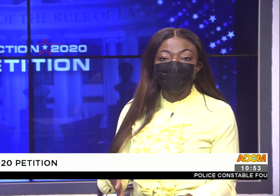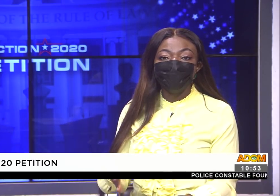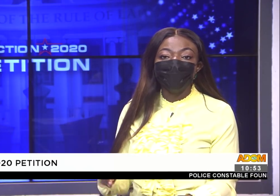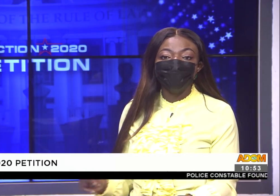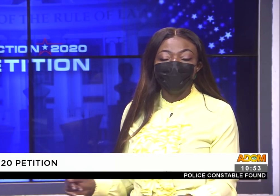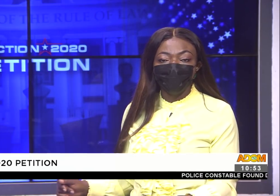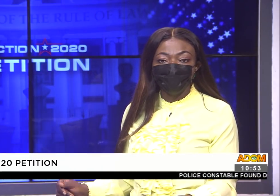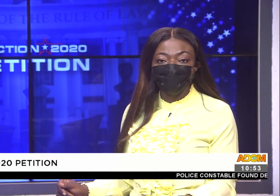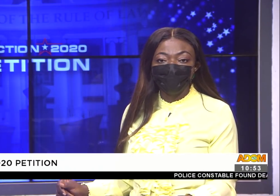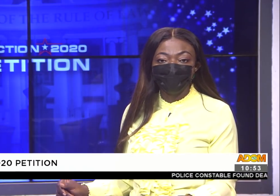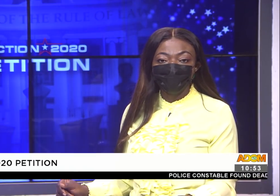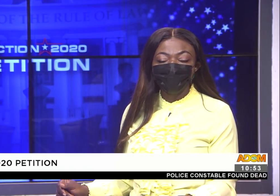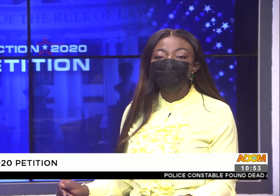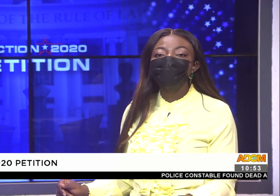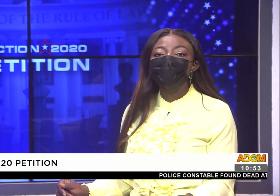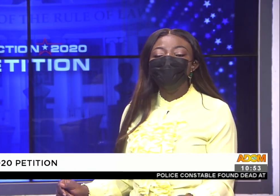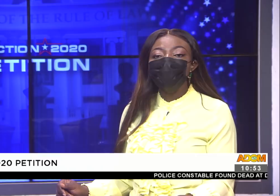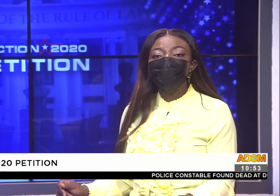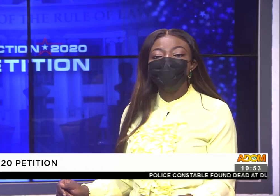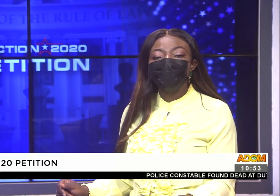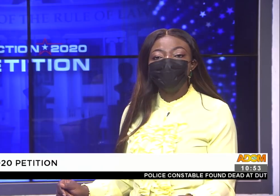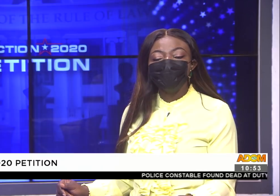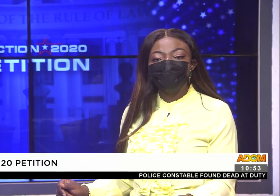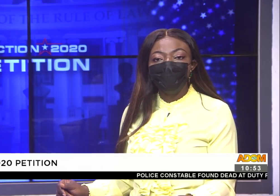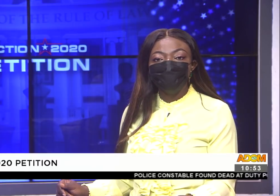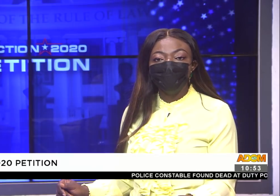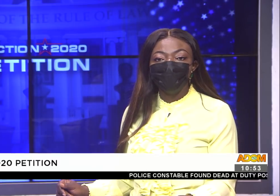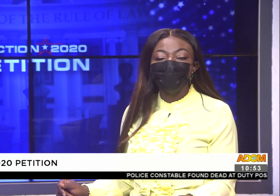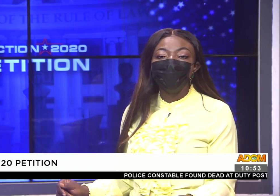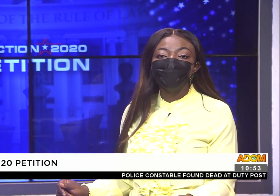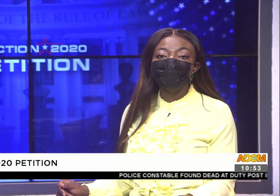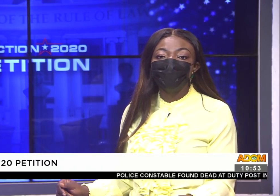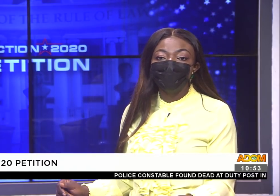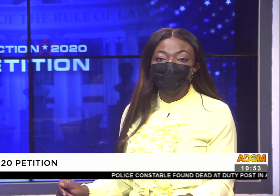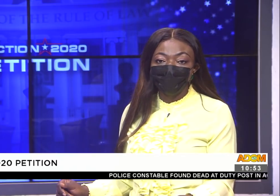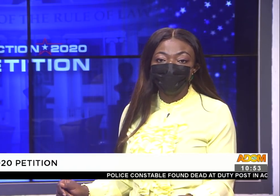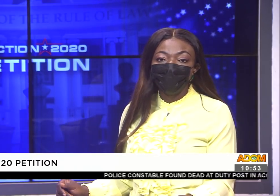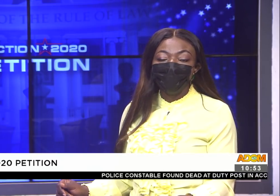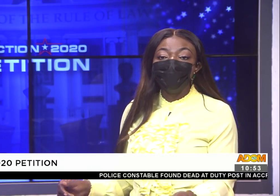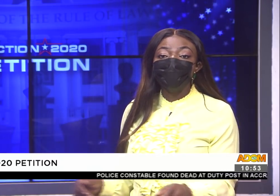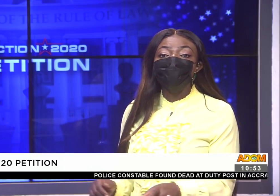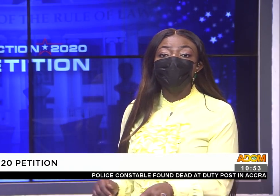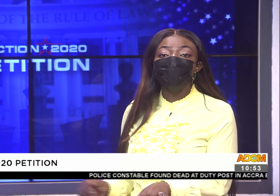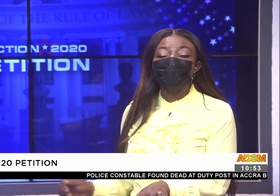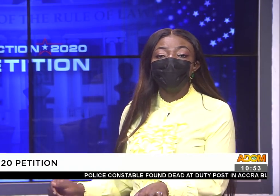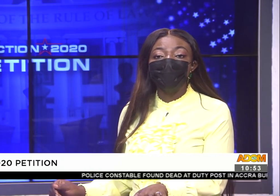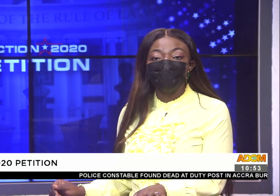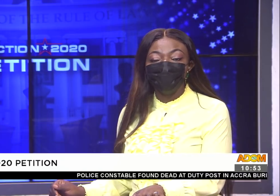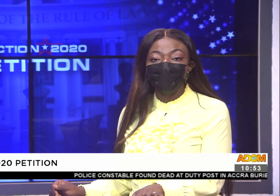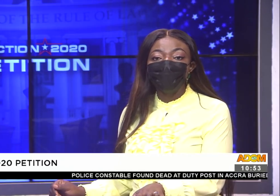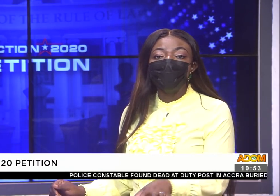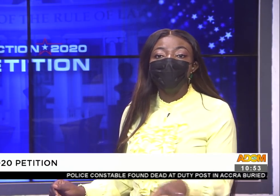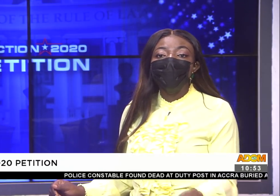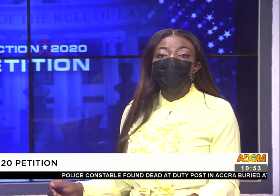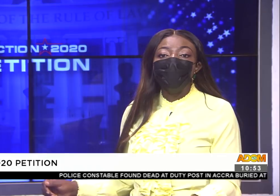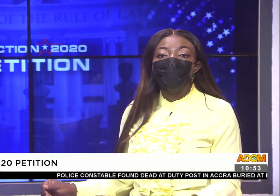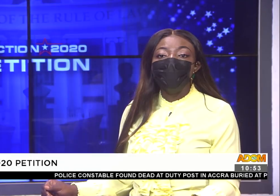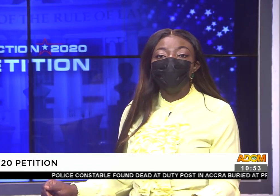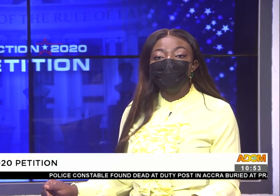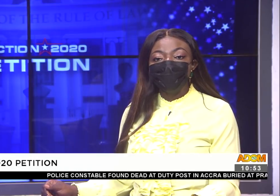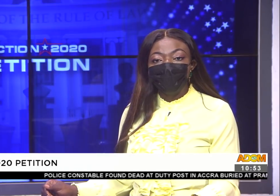na nkane ma nam na kwa mu a wo hu ni se cases bi am Penifo excited ye ensem bi a wode atudwa ne